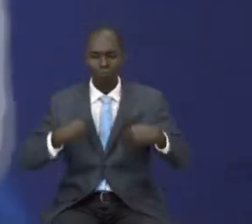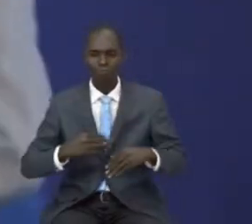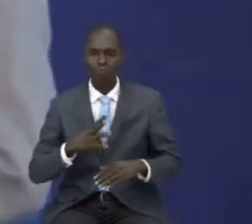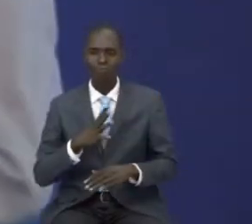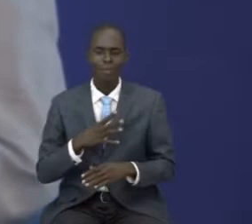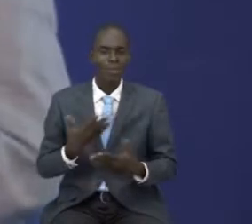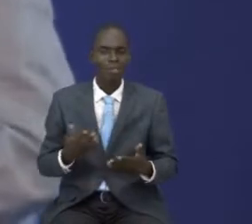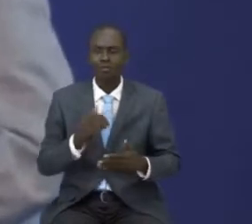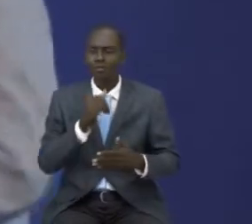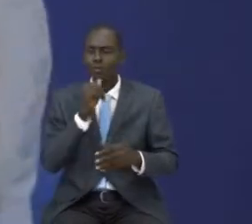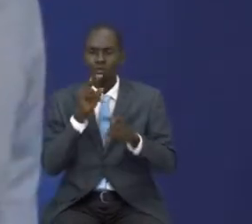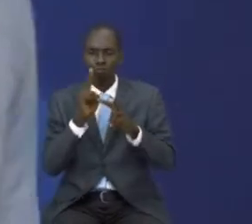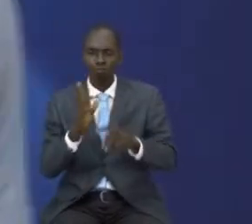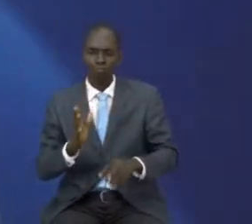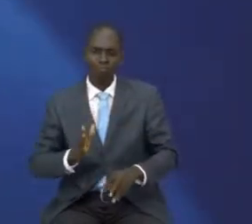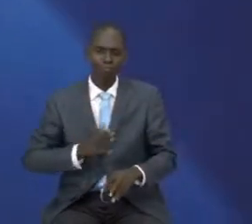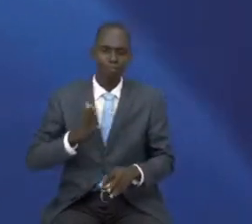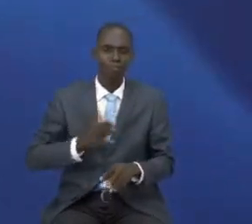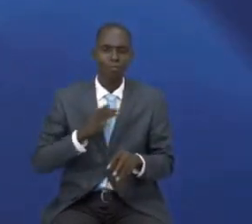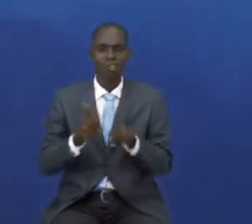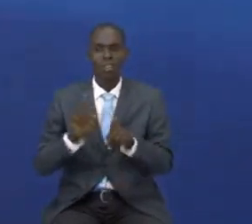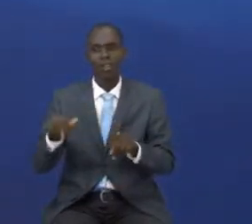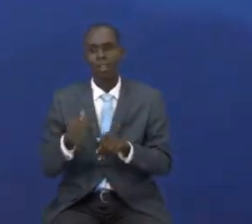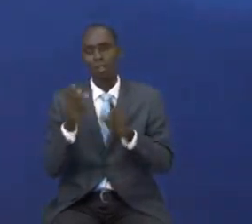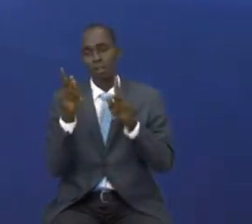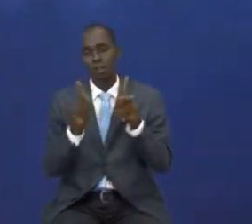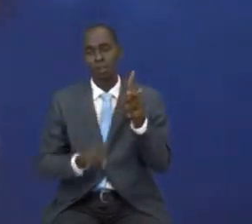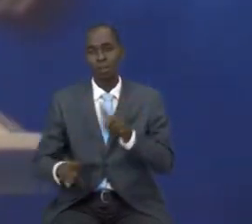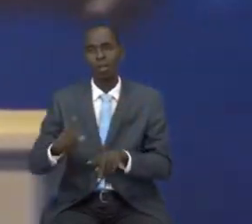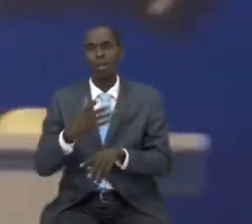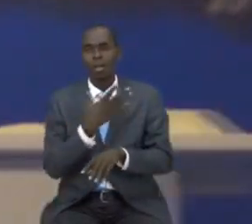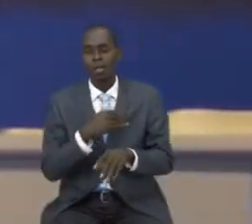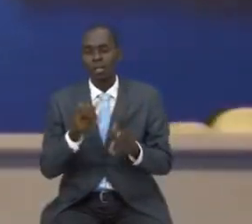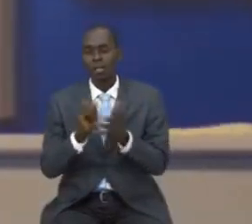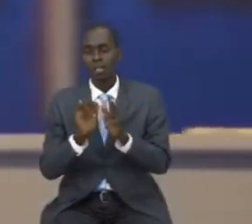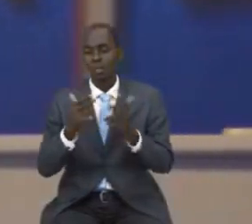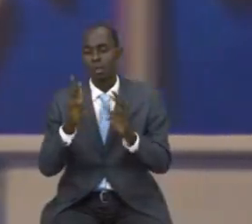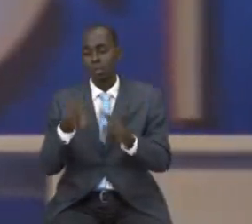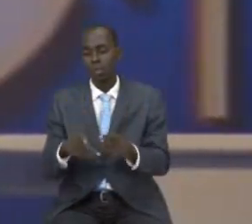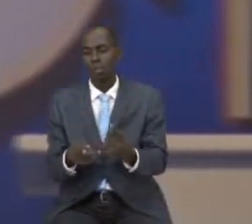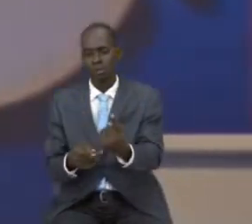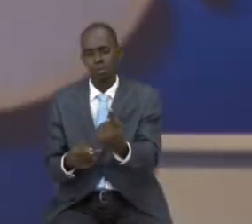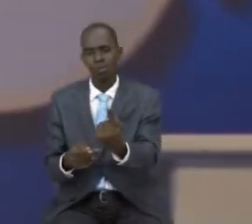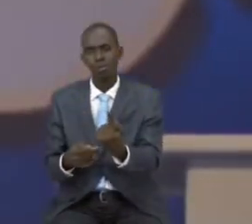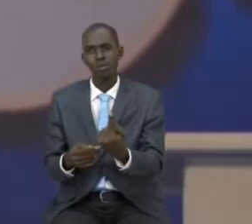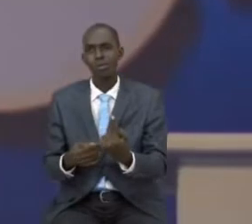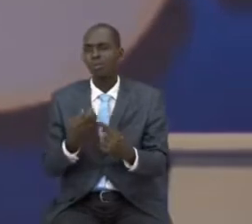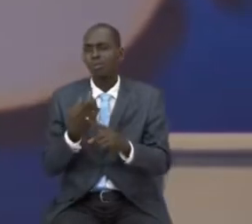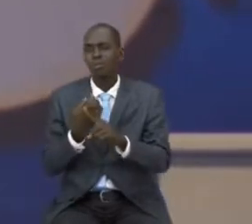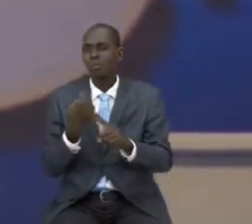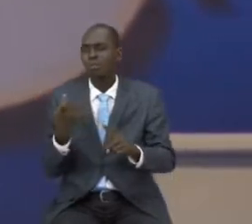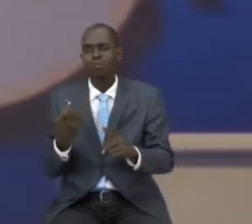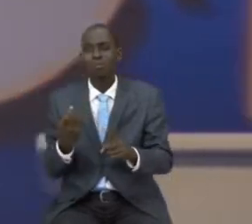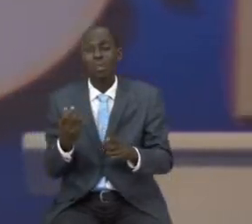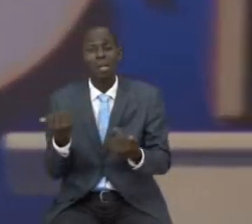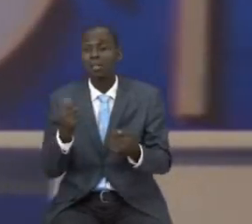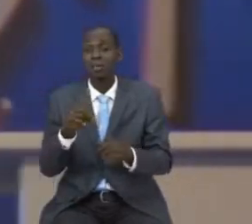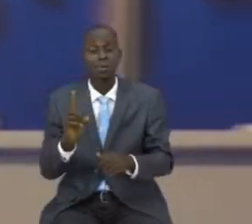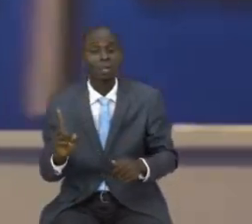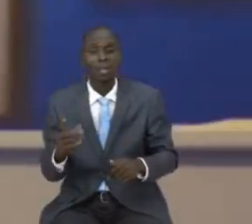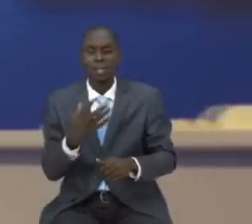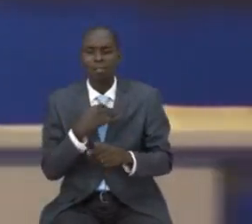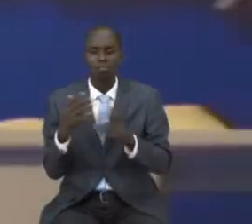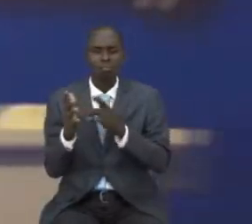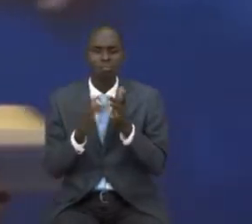didn't look neat like the other people. And he was coming from, you know, wherever in the world. And